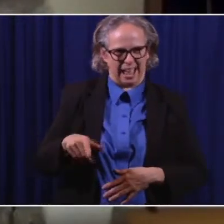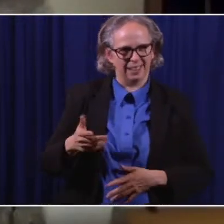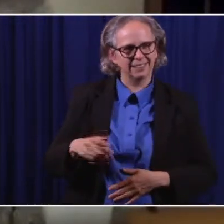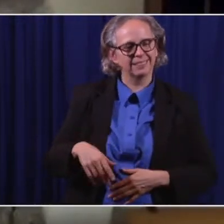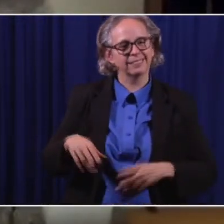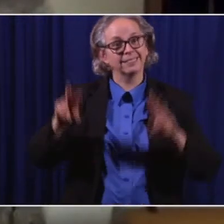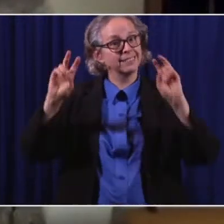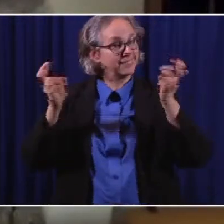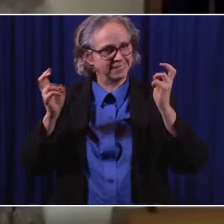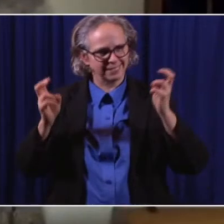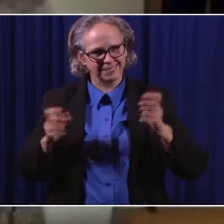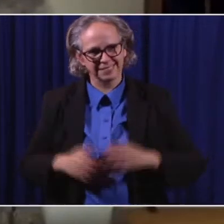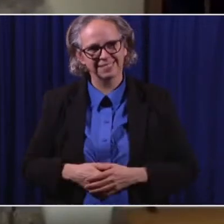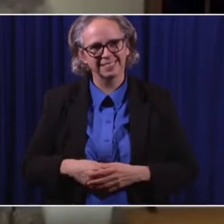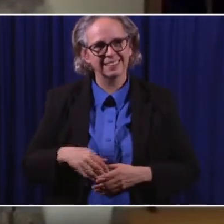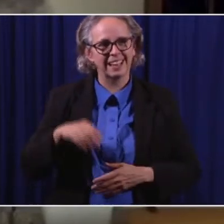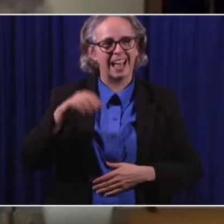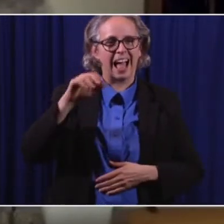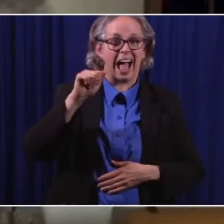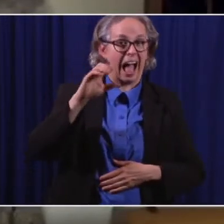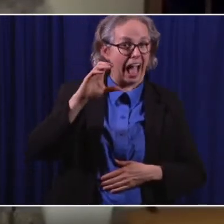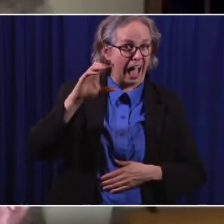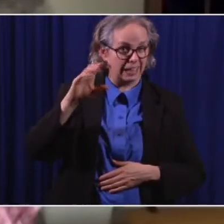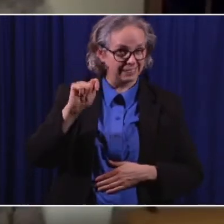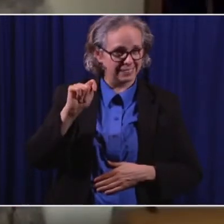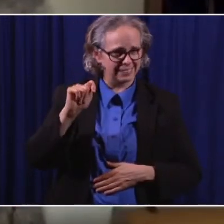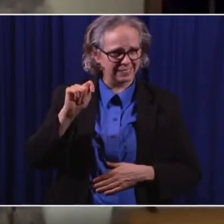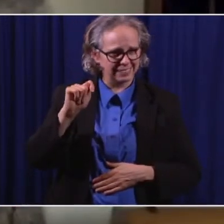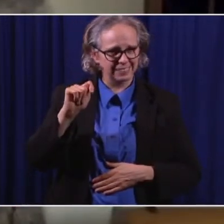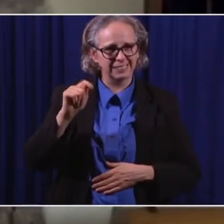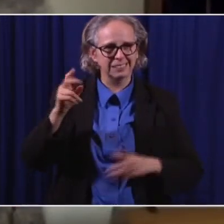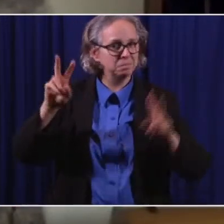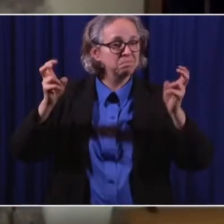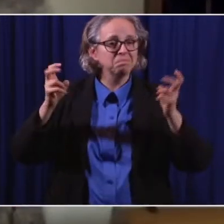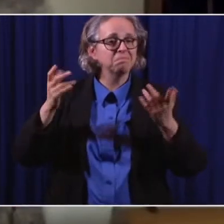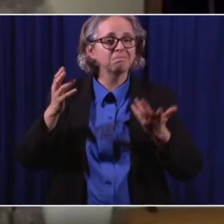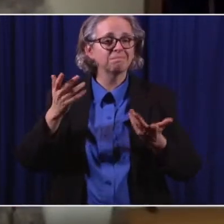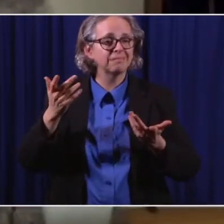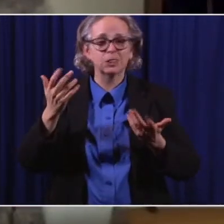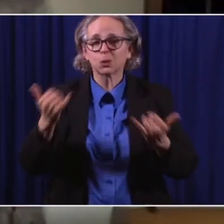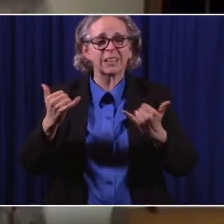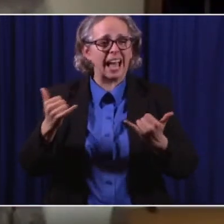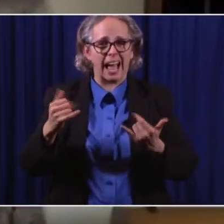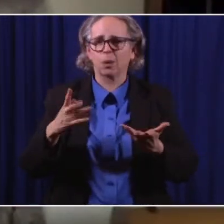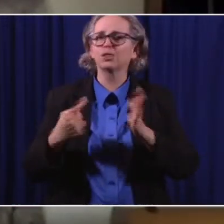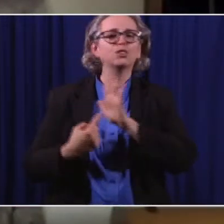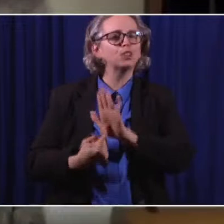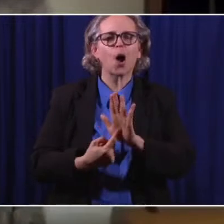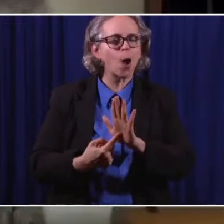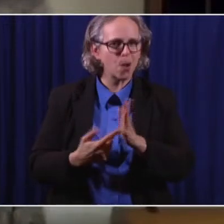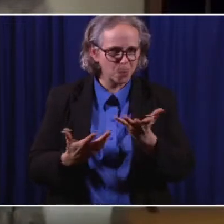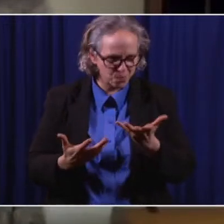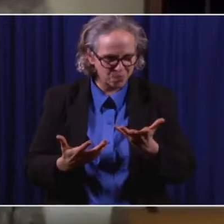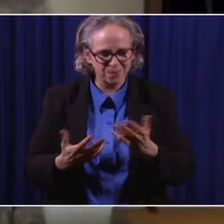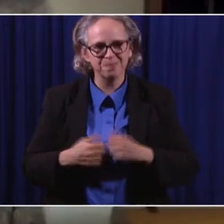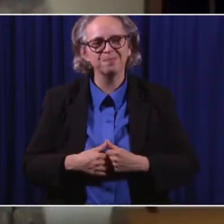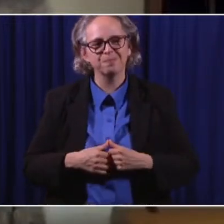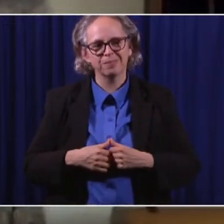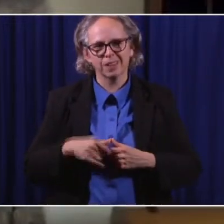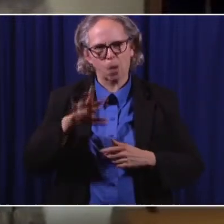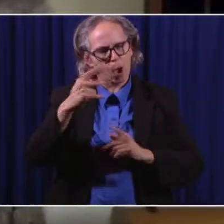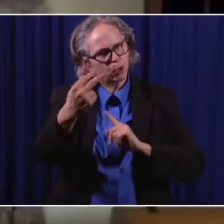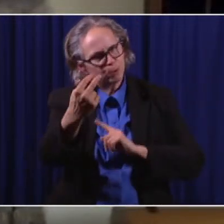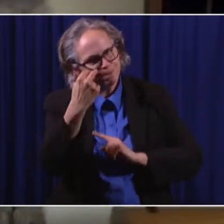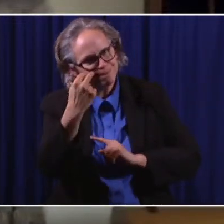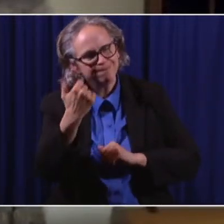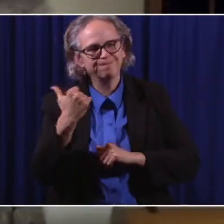worked out this way, that today we're unveiling it, today we're putting it up, so people will have a chance to see it. But it really describes,